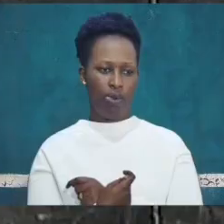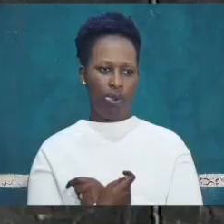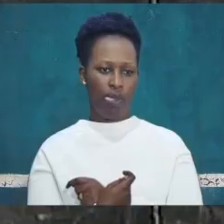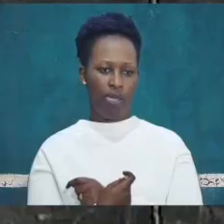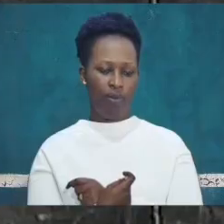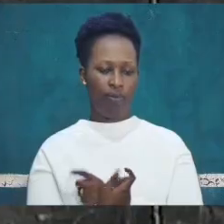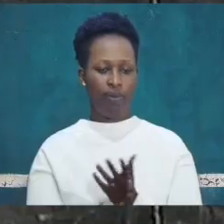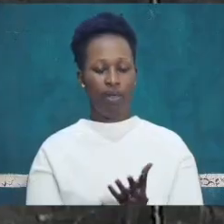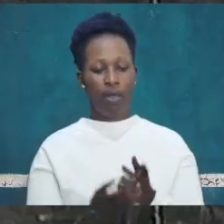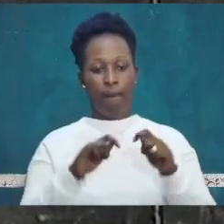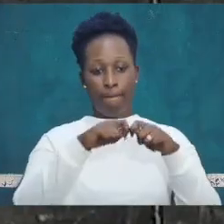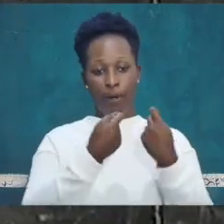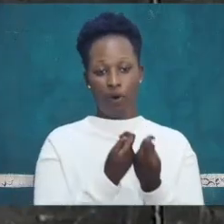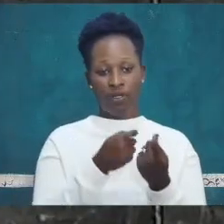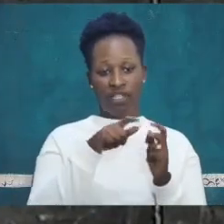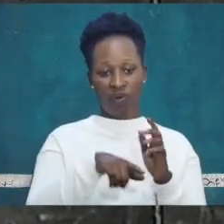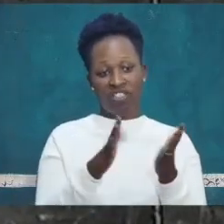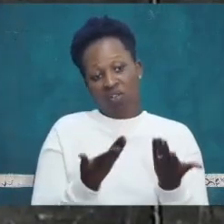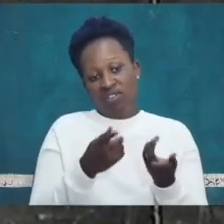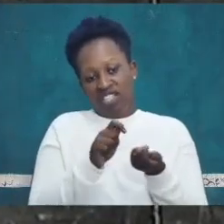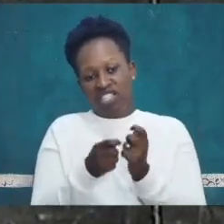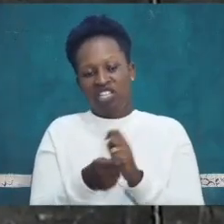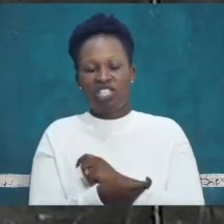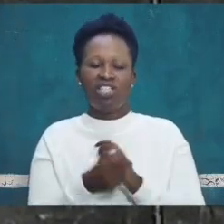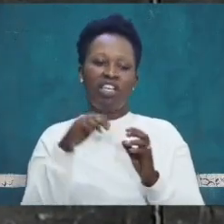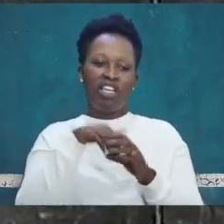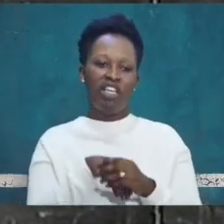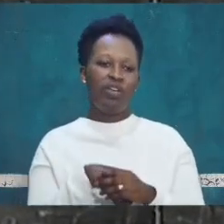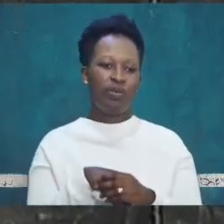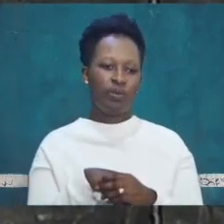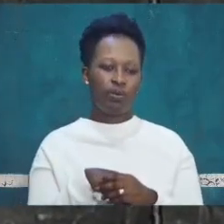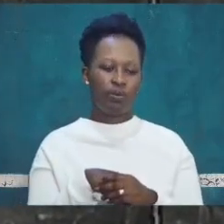can write the word or changed, that cannot be changed into